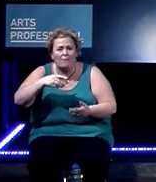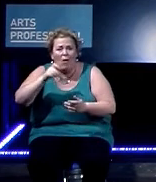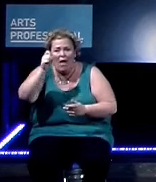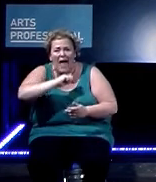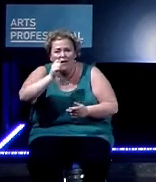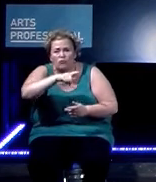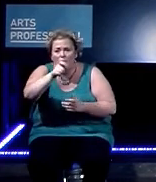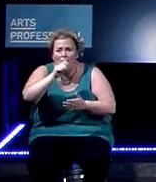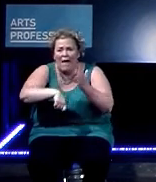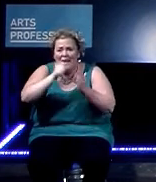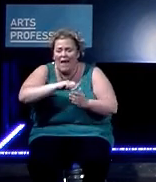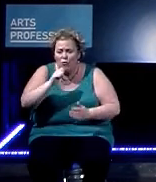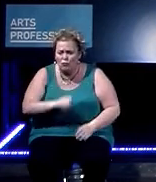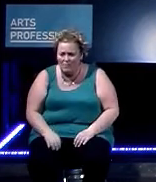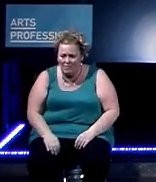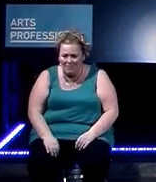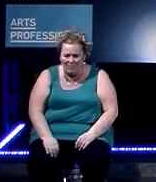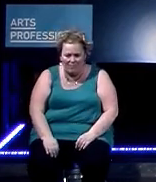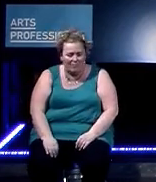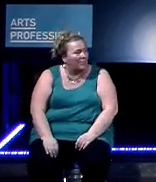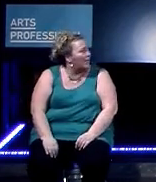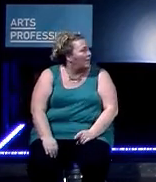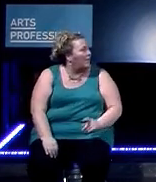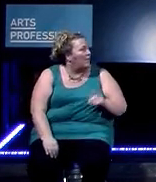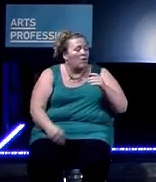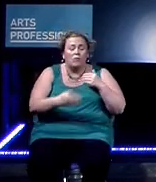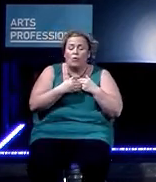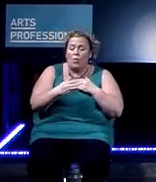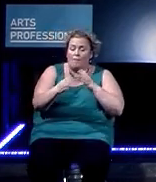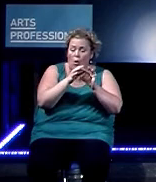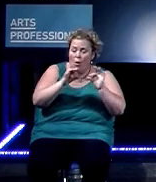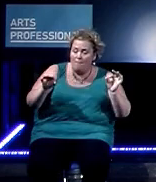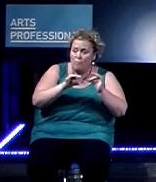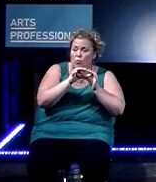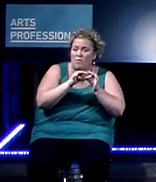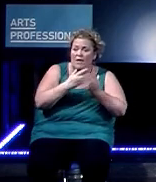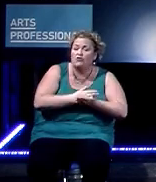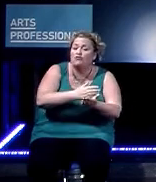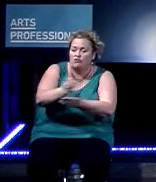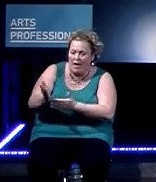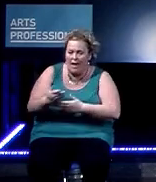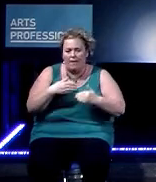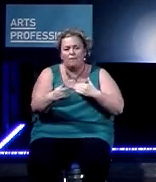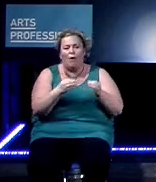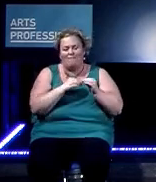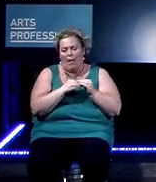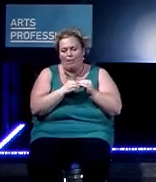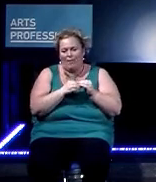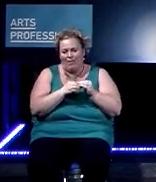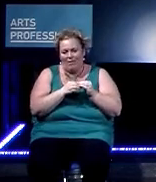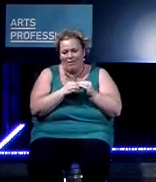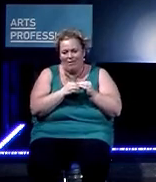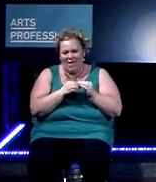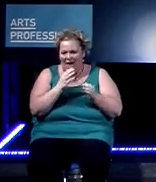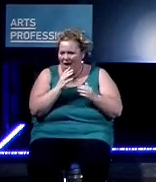people. So the big idea is the more these are shared, the more value they create, and that's new. That's not something we've seen on the internet before. Oh, wait,